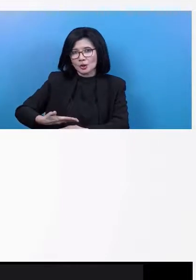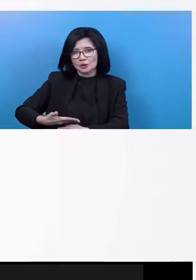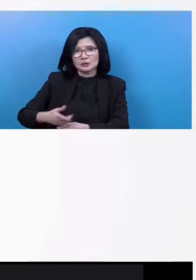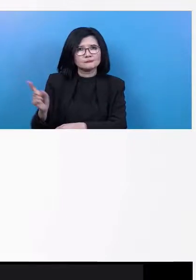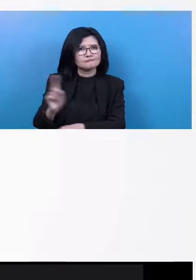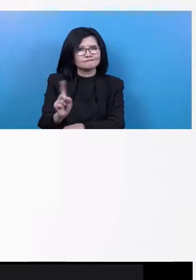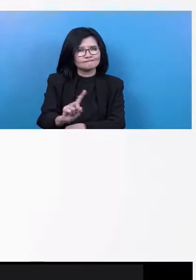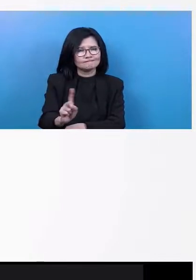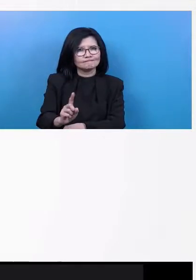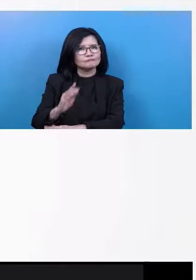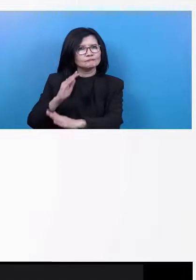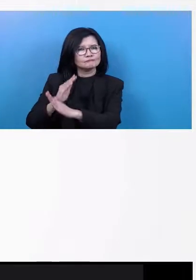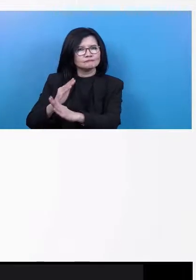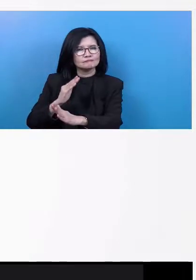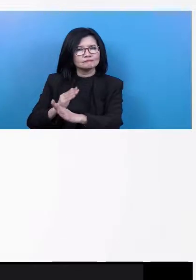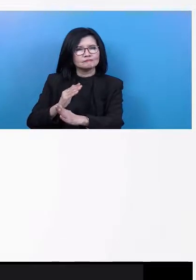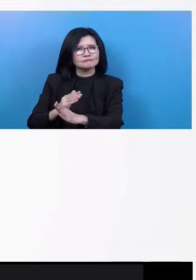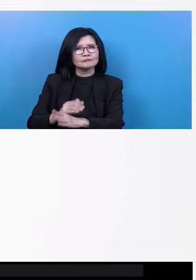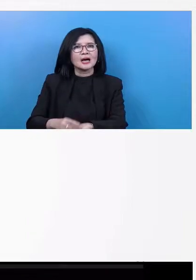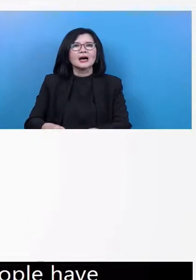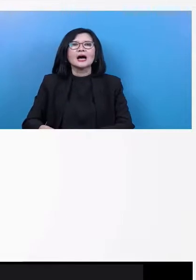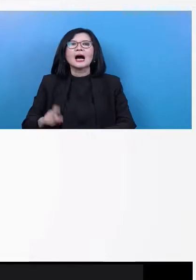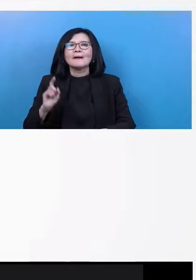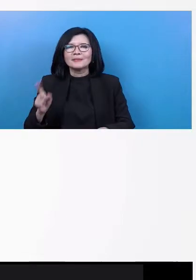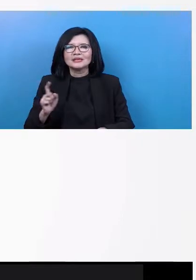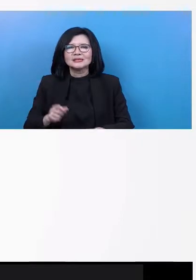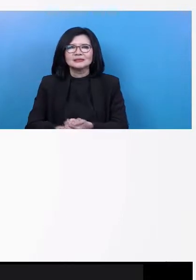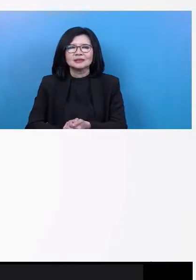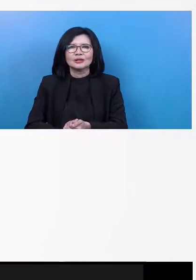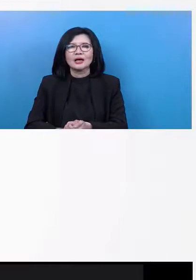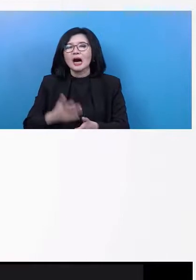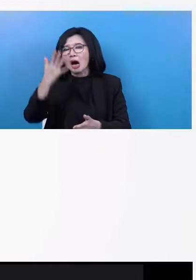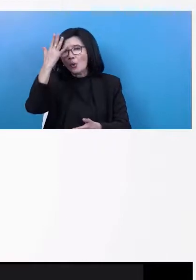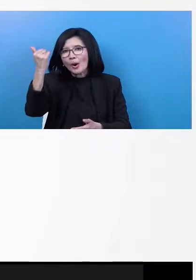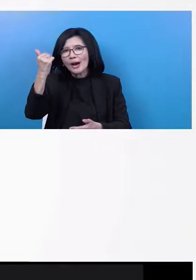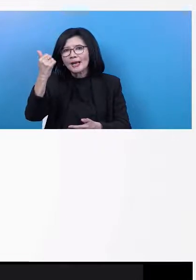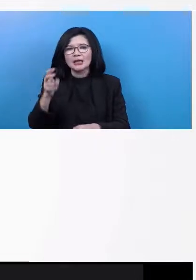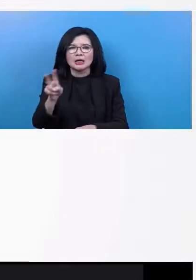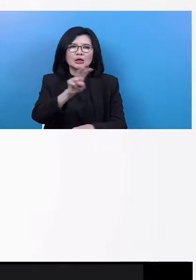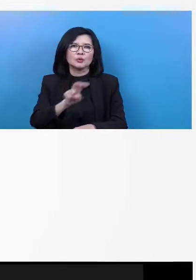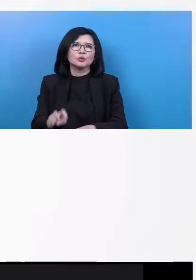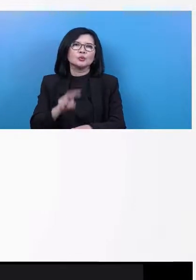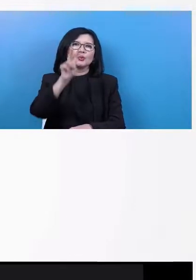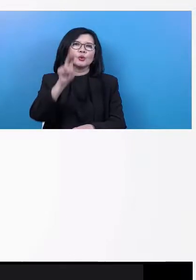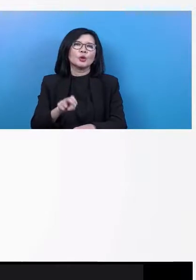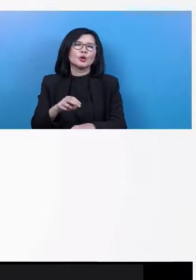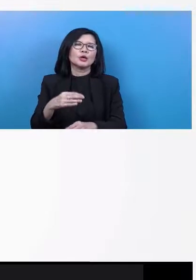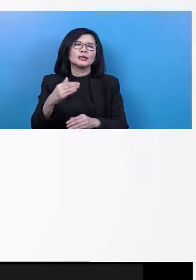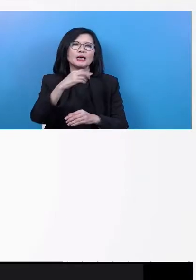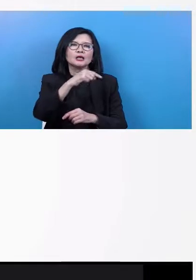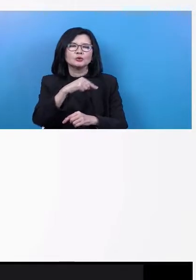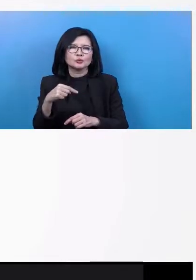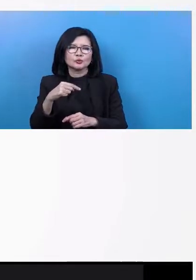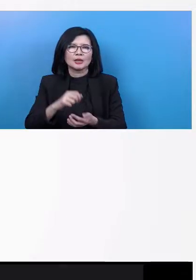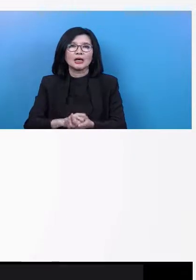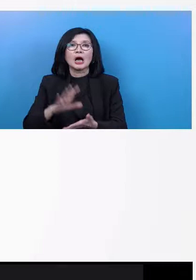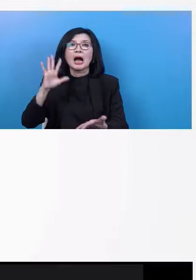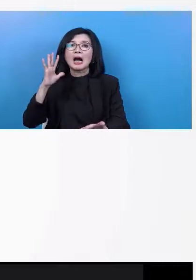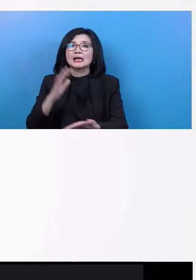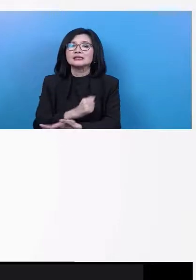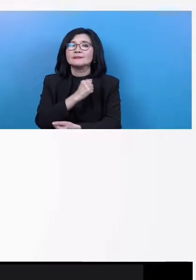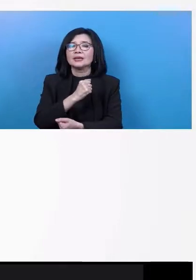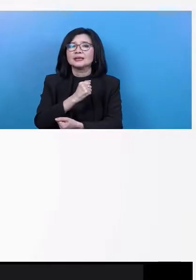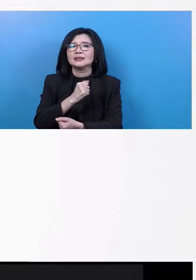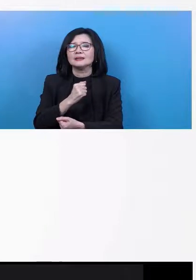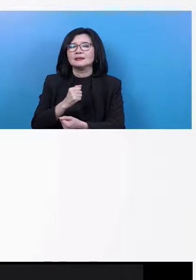dollar. So that really good opportunity for the government of Sri Lanka as well